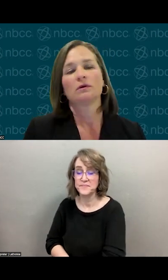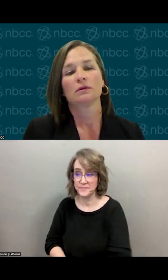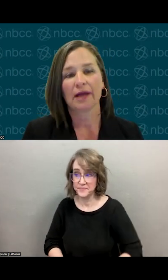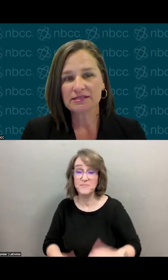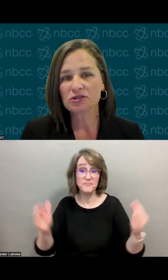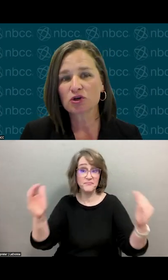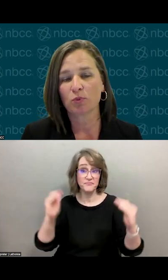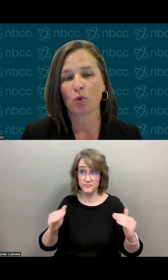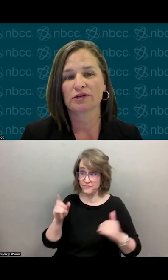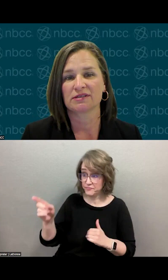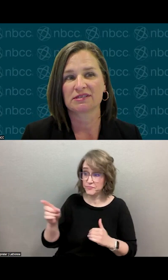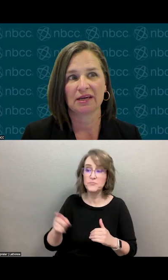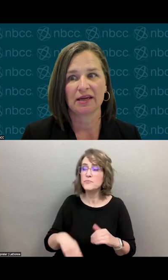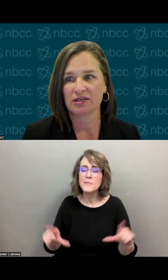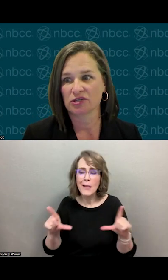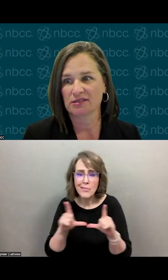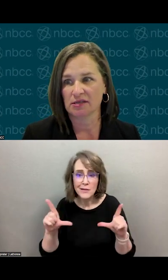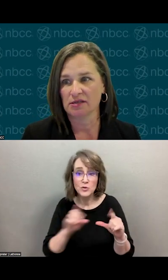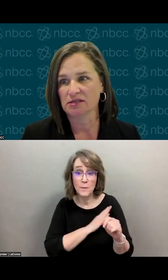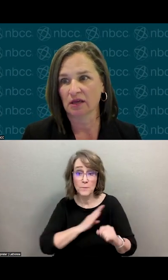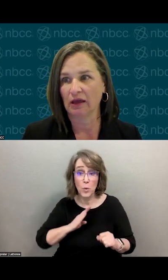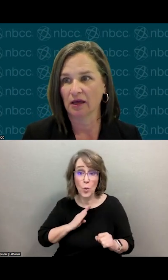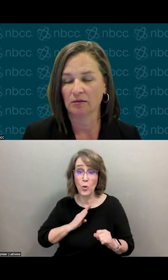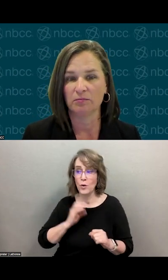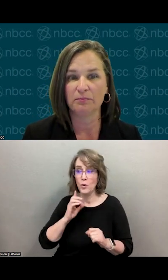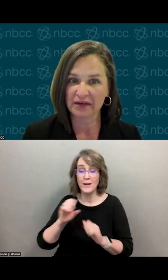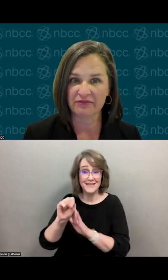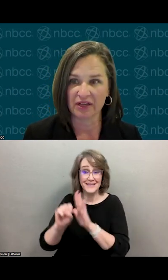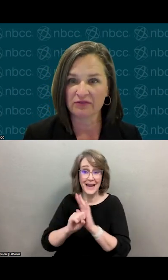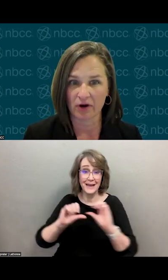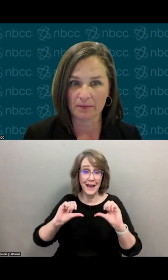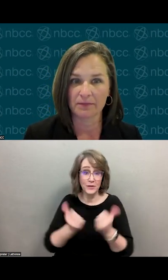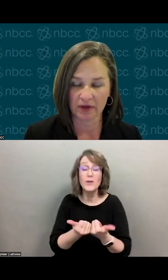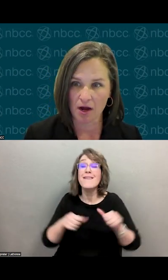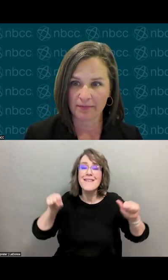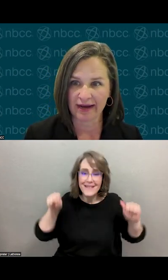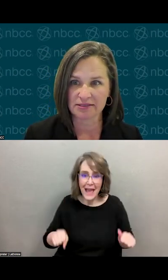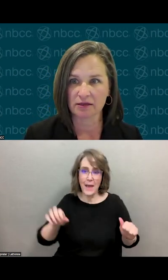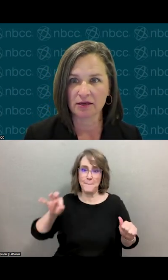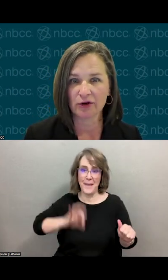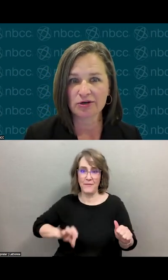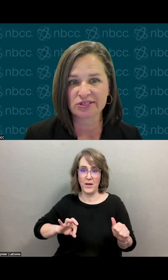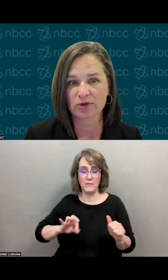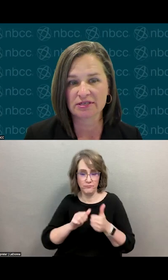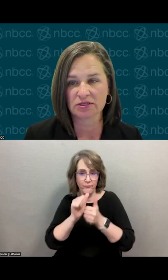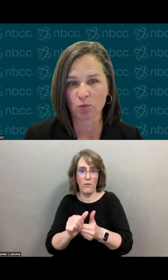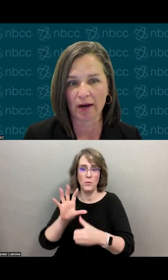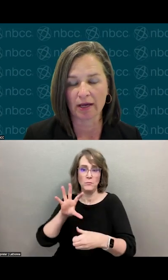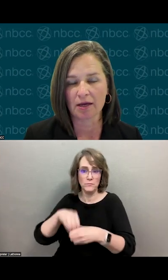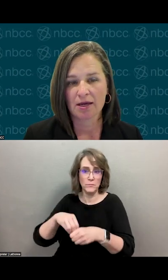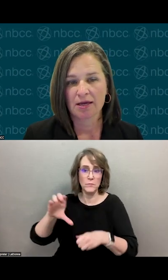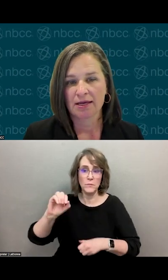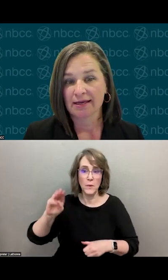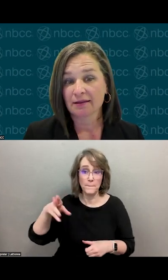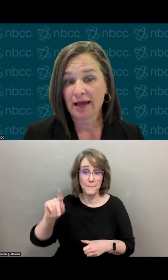So licensure boards and state agencies can benefit from the compact, and here are some reasons